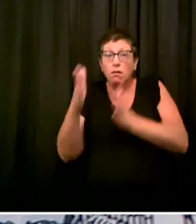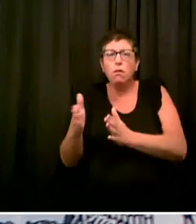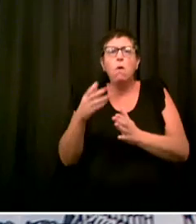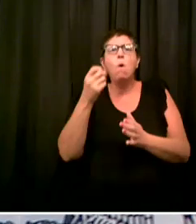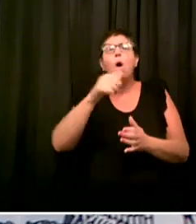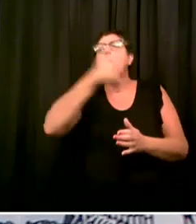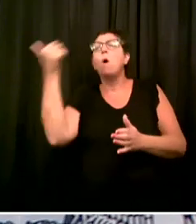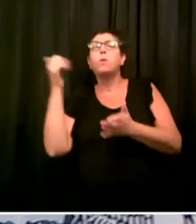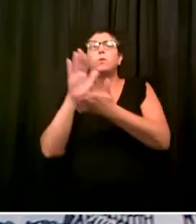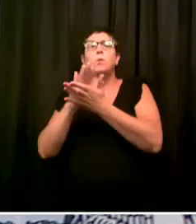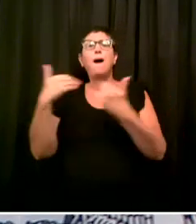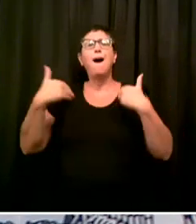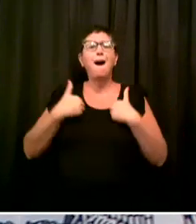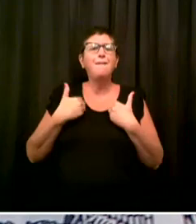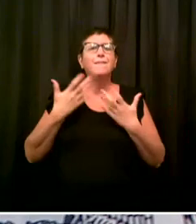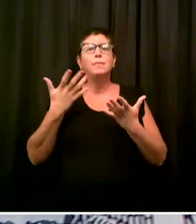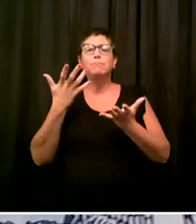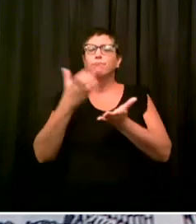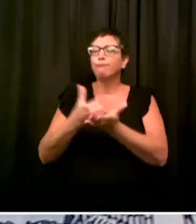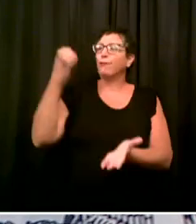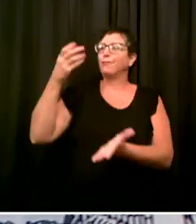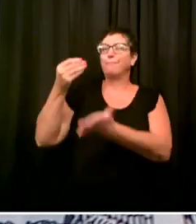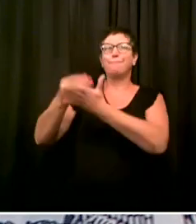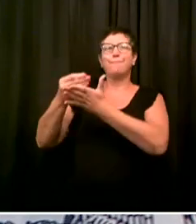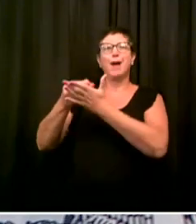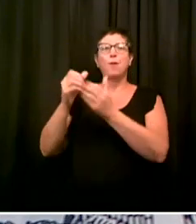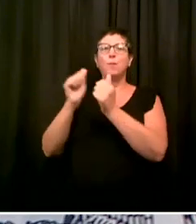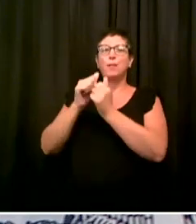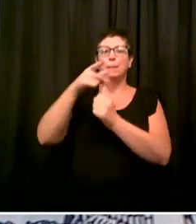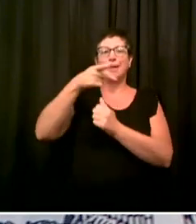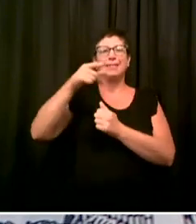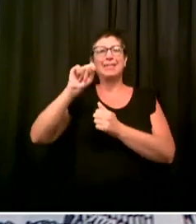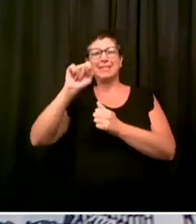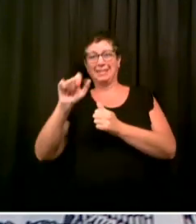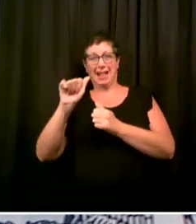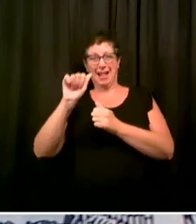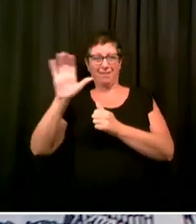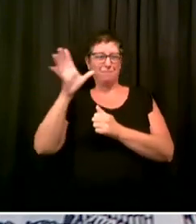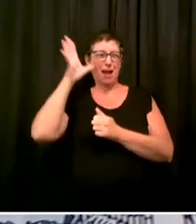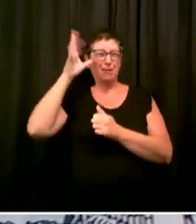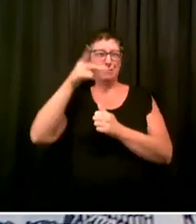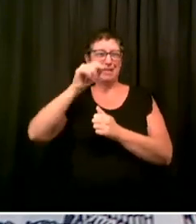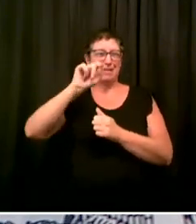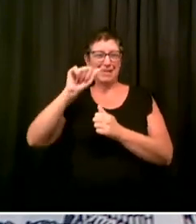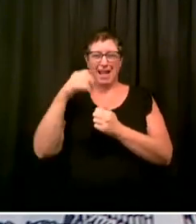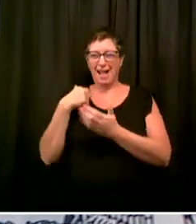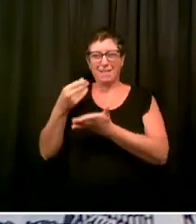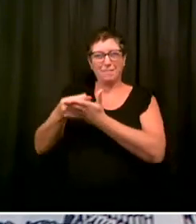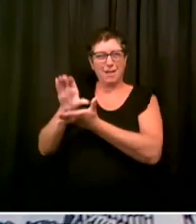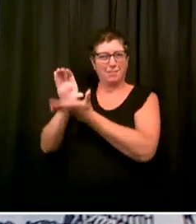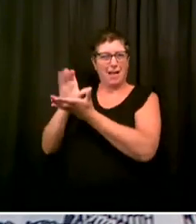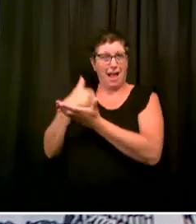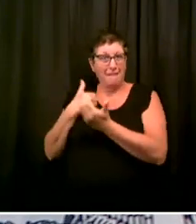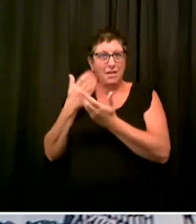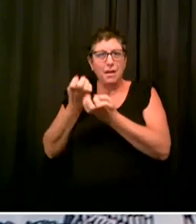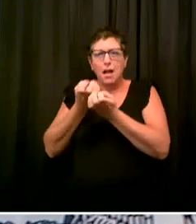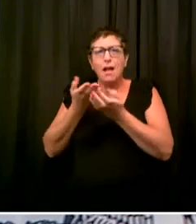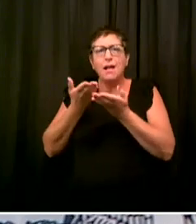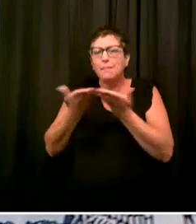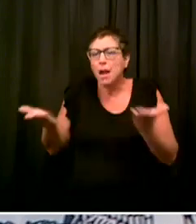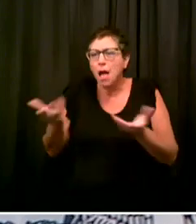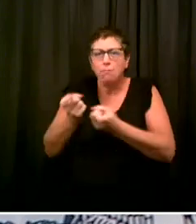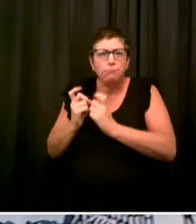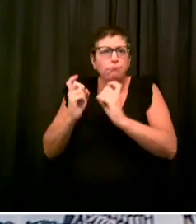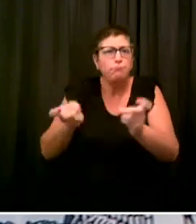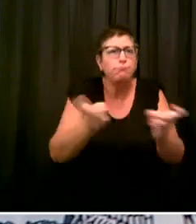and supplies and what have you won't get an unfair advantage here? Thanks. Great question, Shant. I appreciate that a lot because this is an area that we've